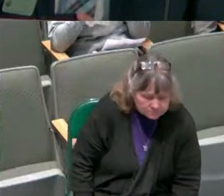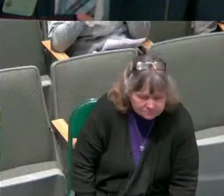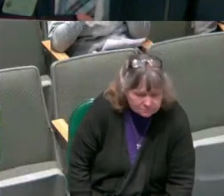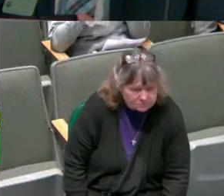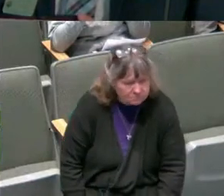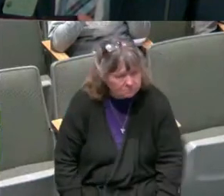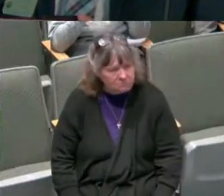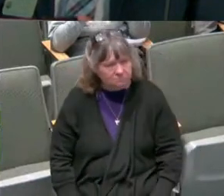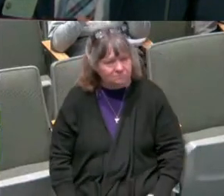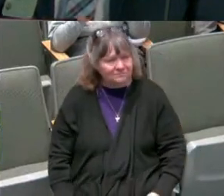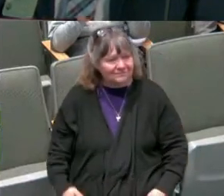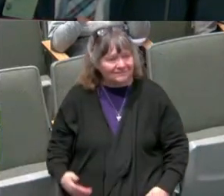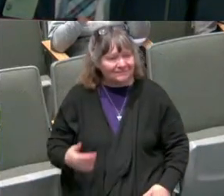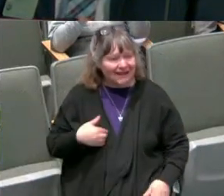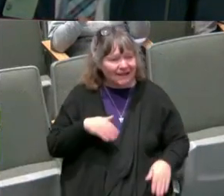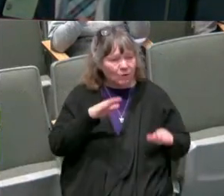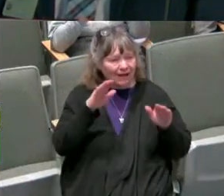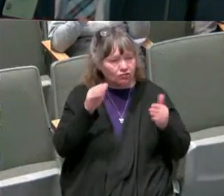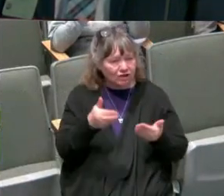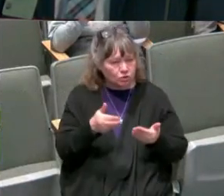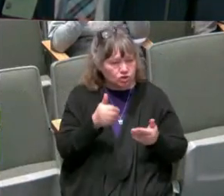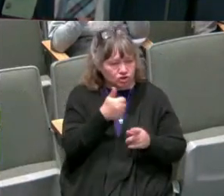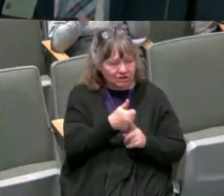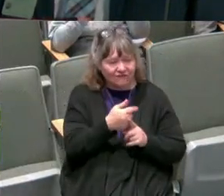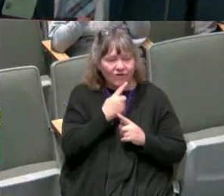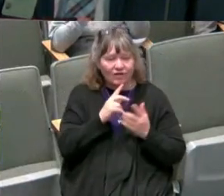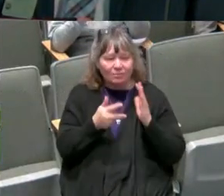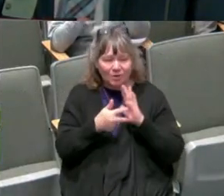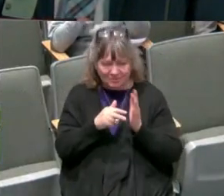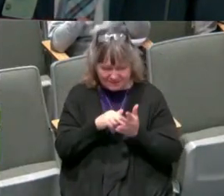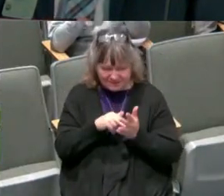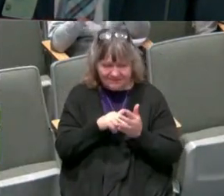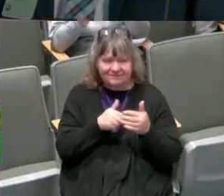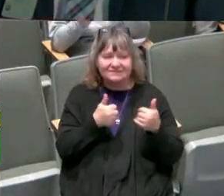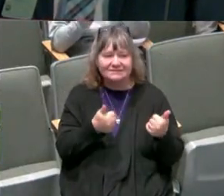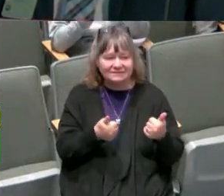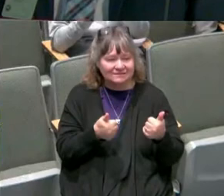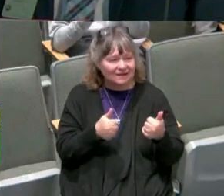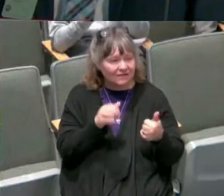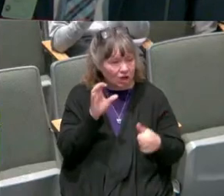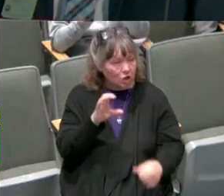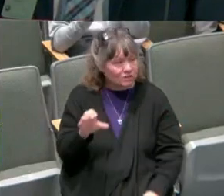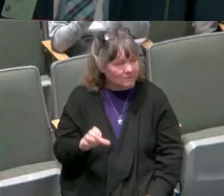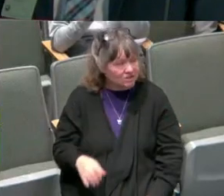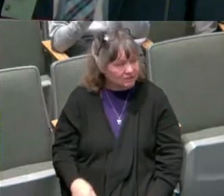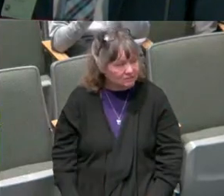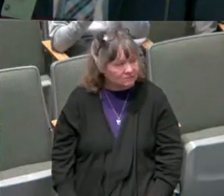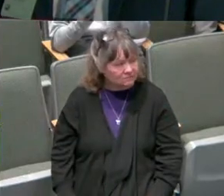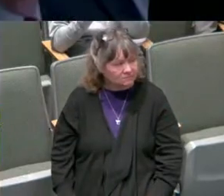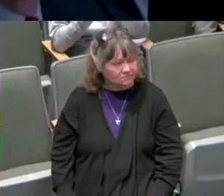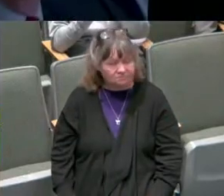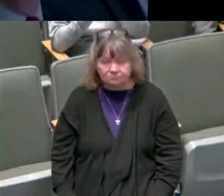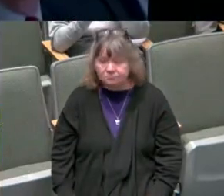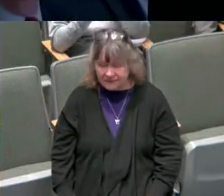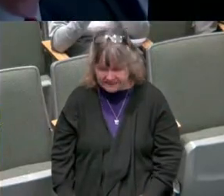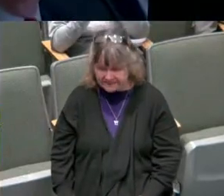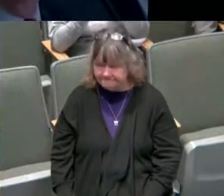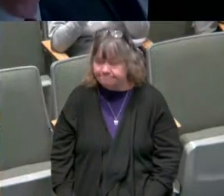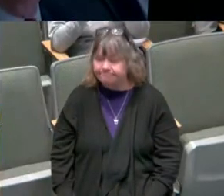can you can you introduce yourself for the purposes of um the the closed captioning please